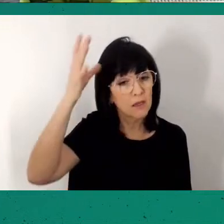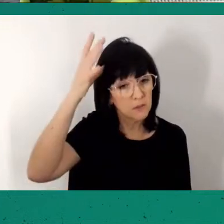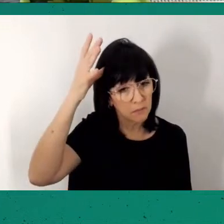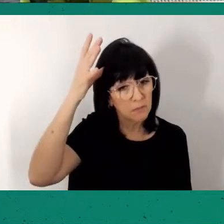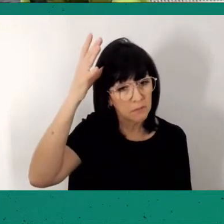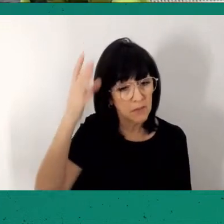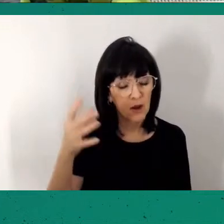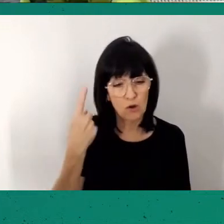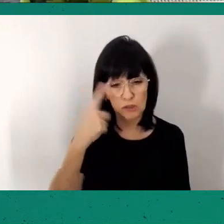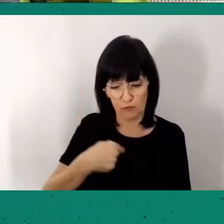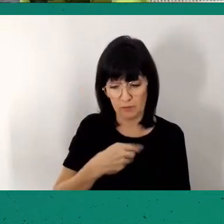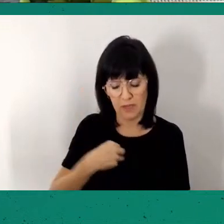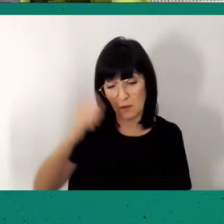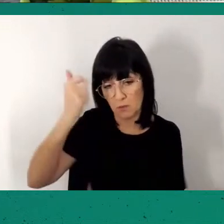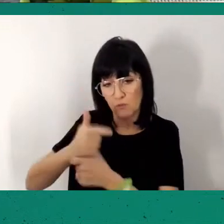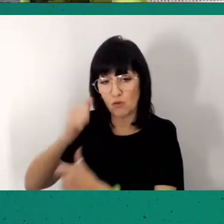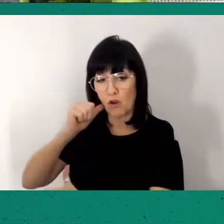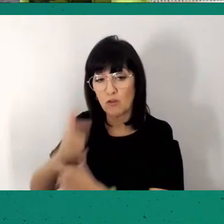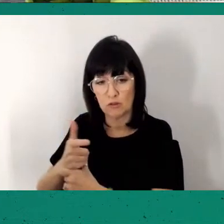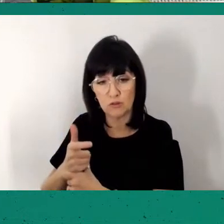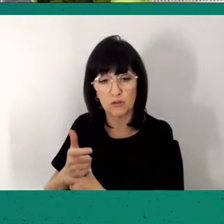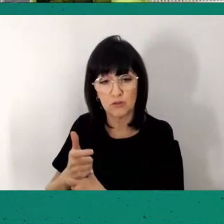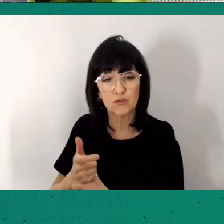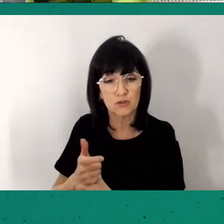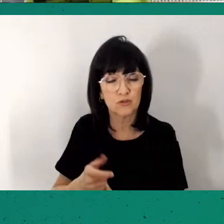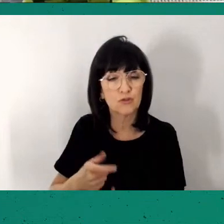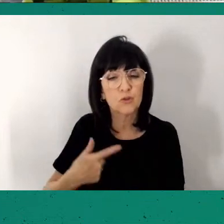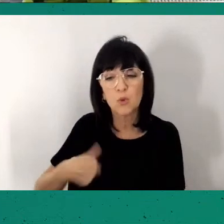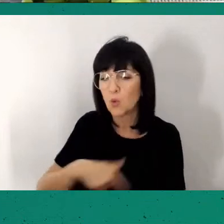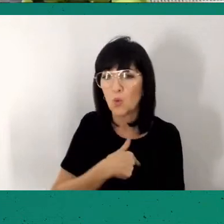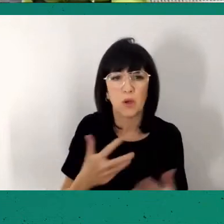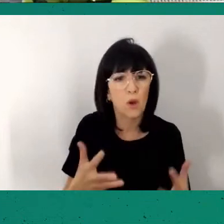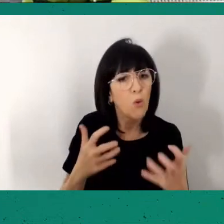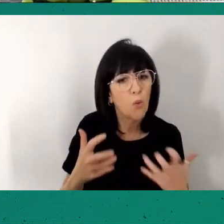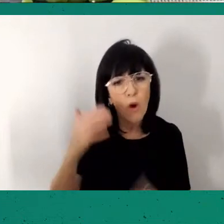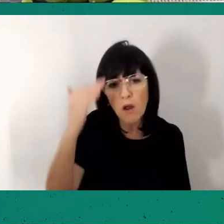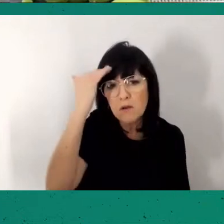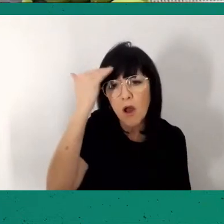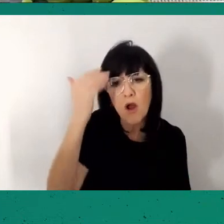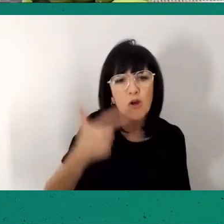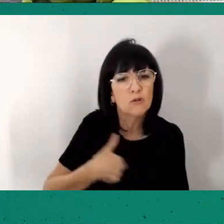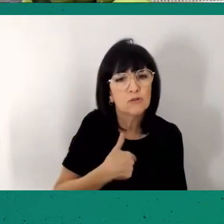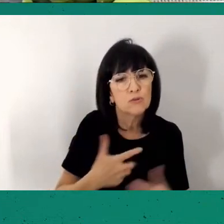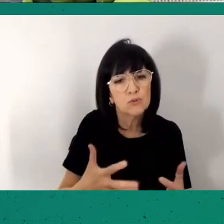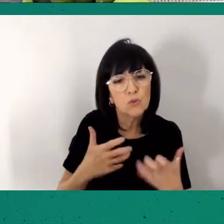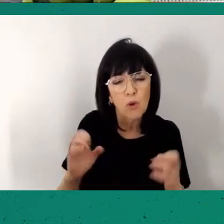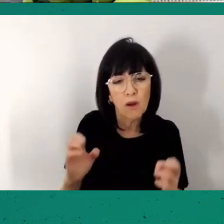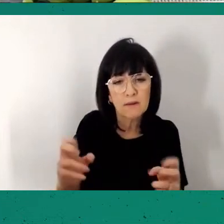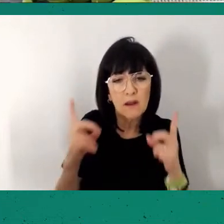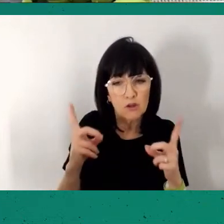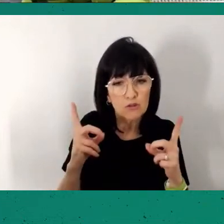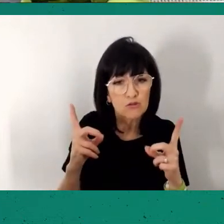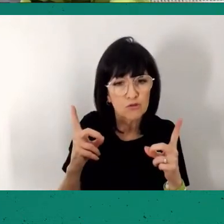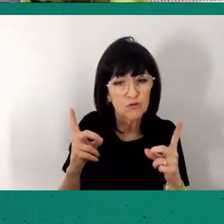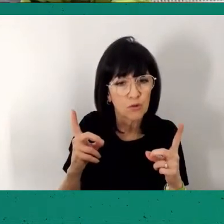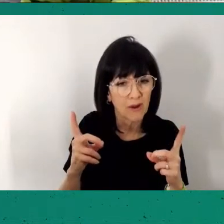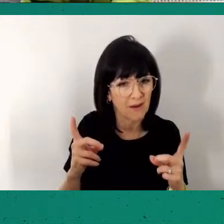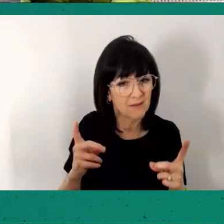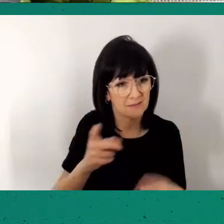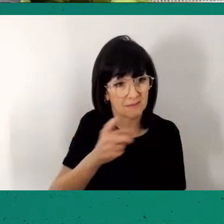and me a thirst of knowledge and an understanding that education was a ticket to a better